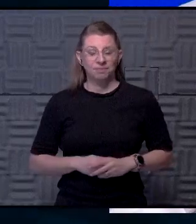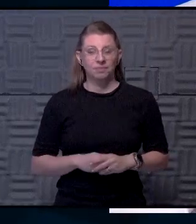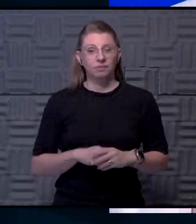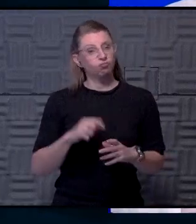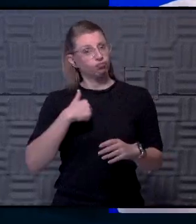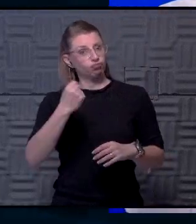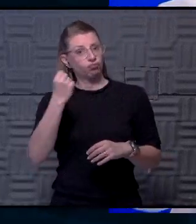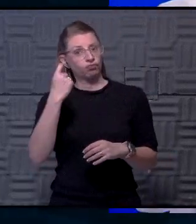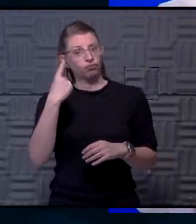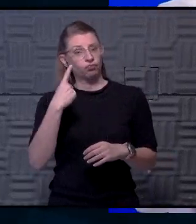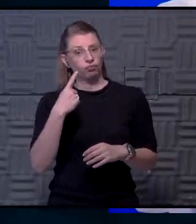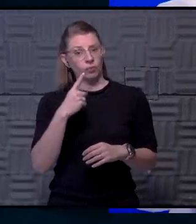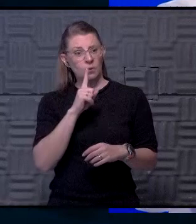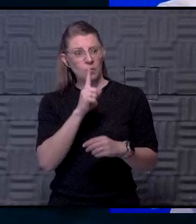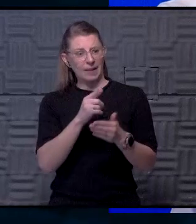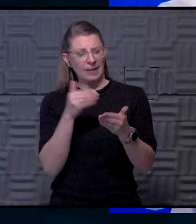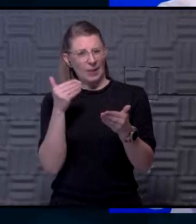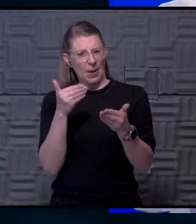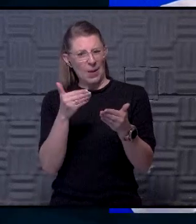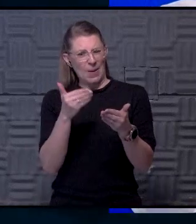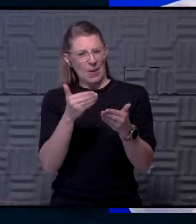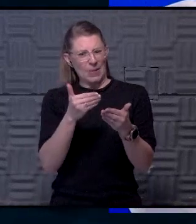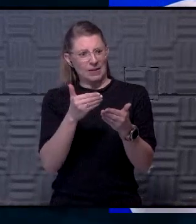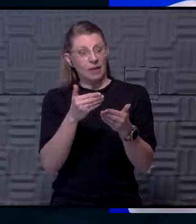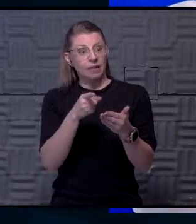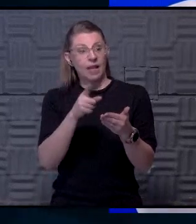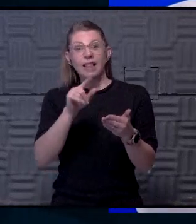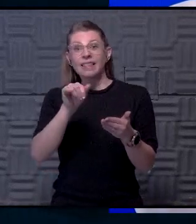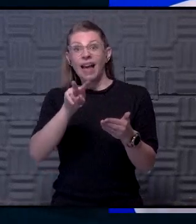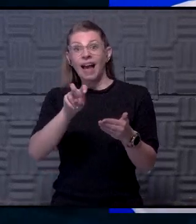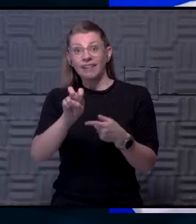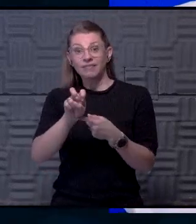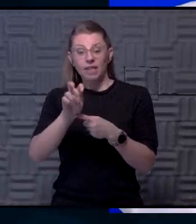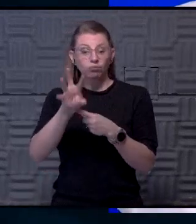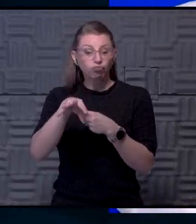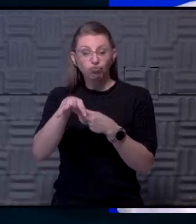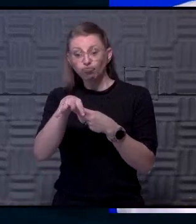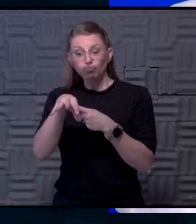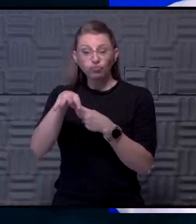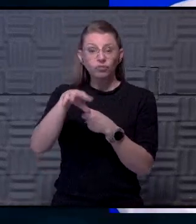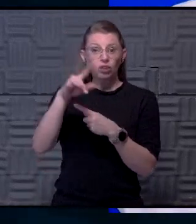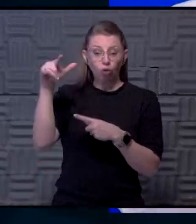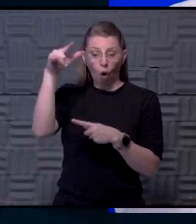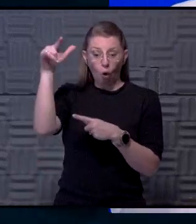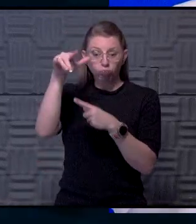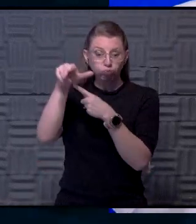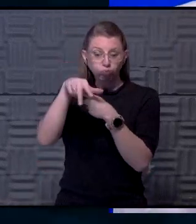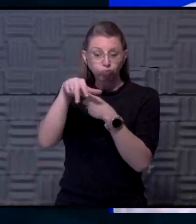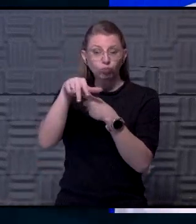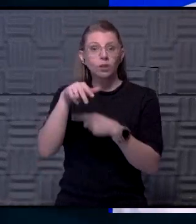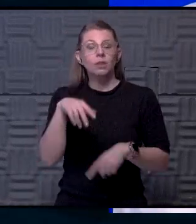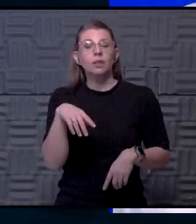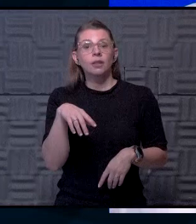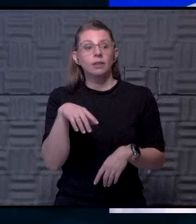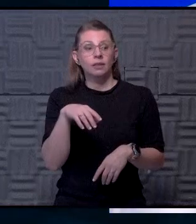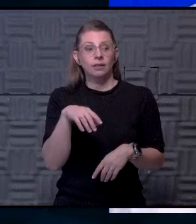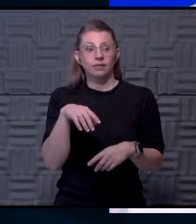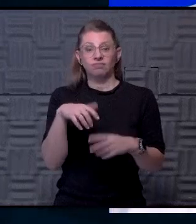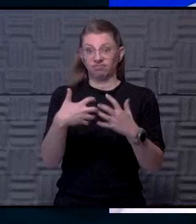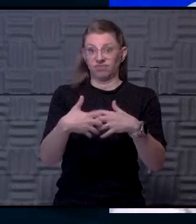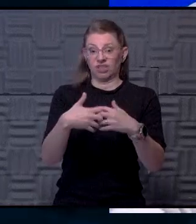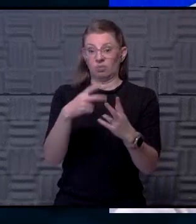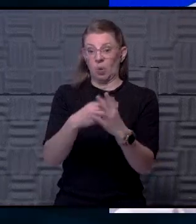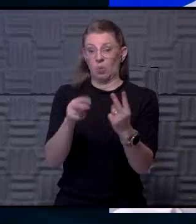that this is getting really close, right? So this is a live video or live shot from a drone of the cyclotron and